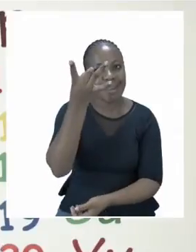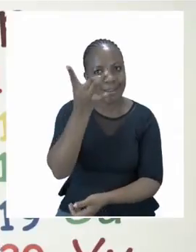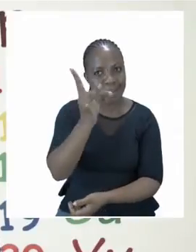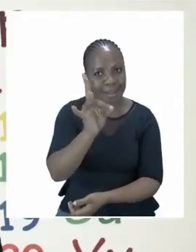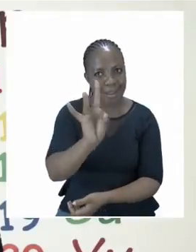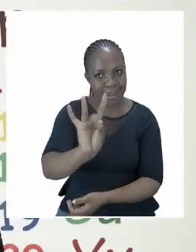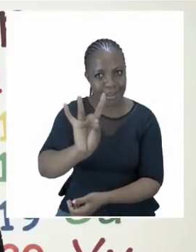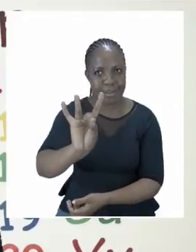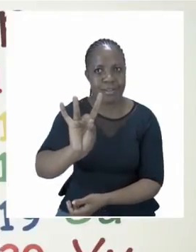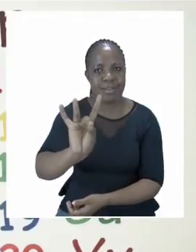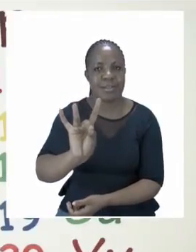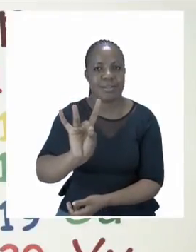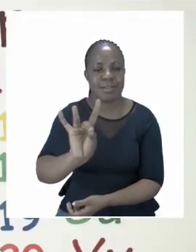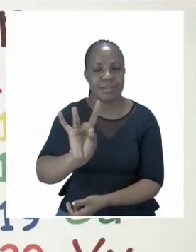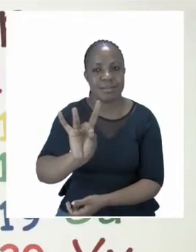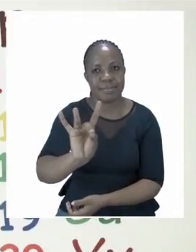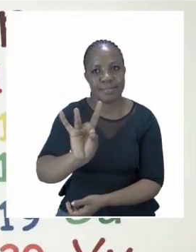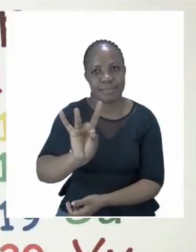8.